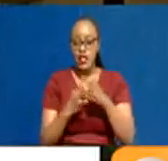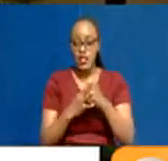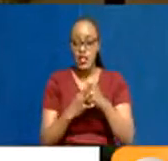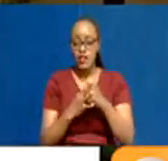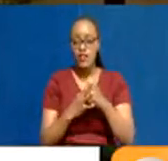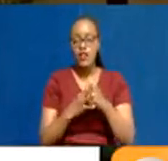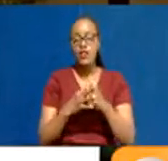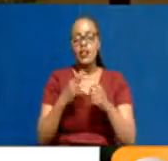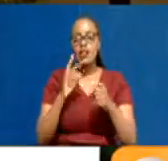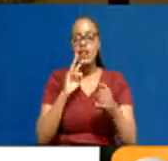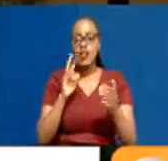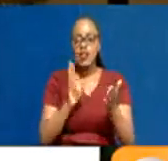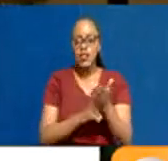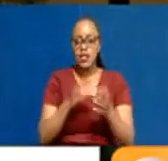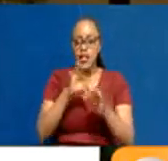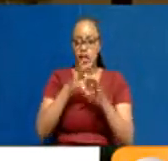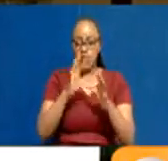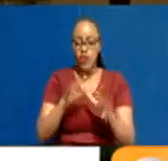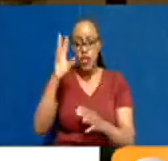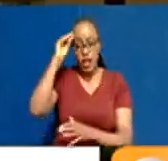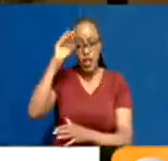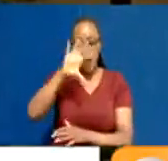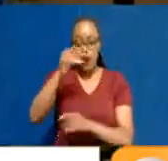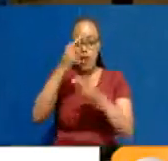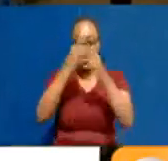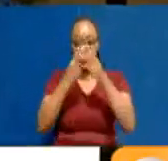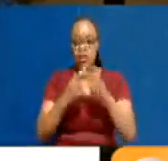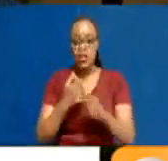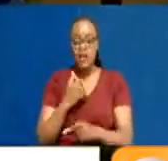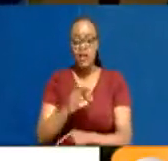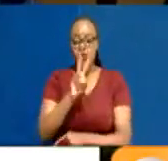71,810 registered voters. Kiambu County in total has